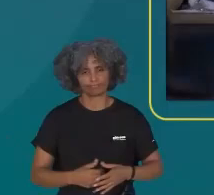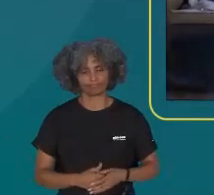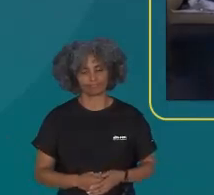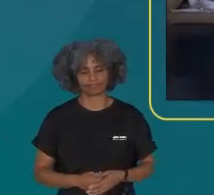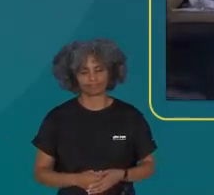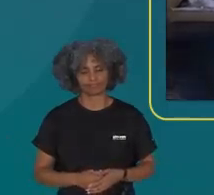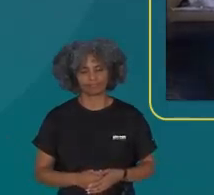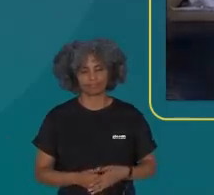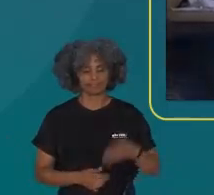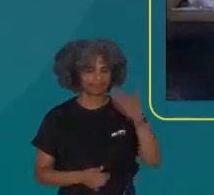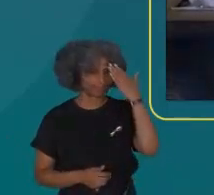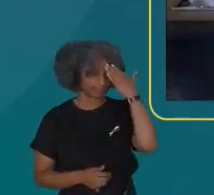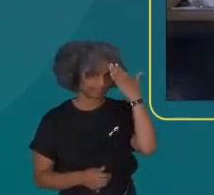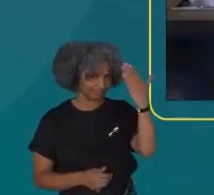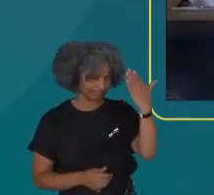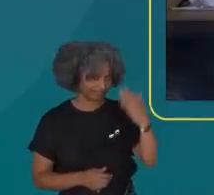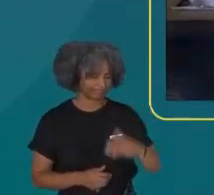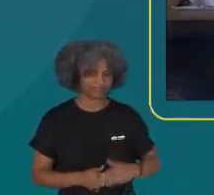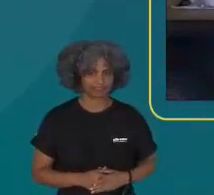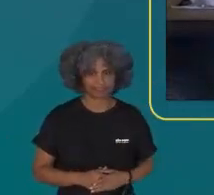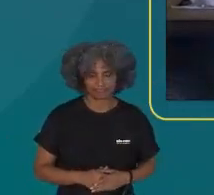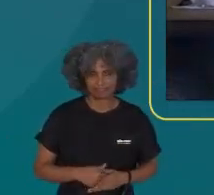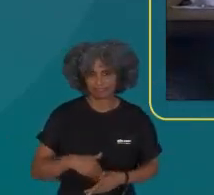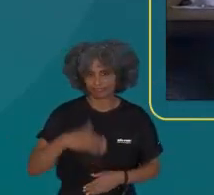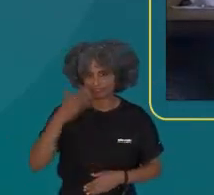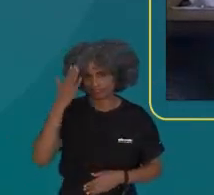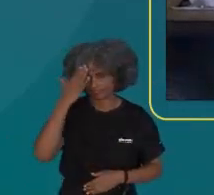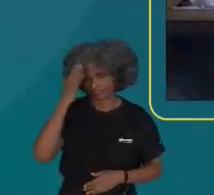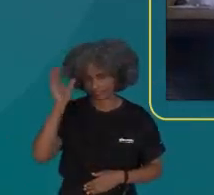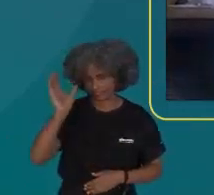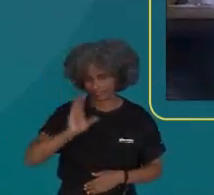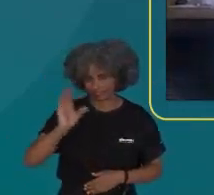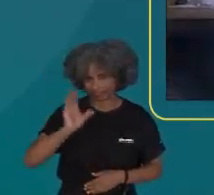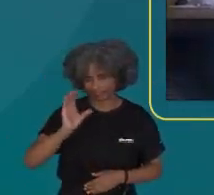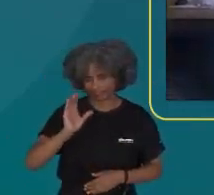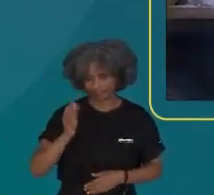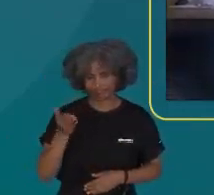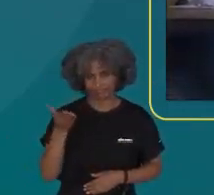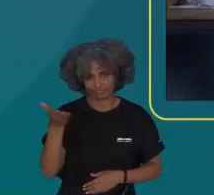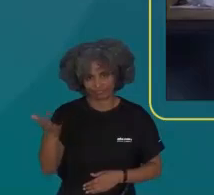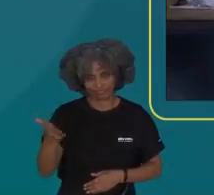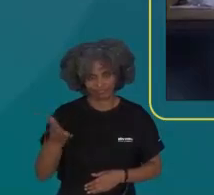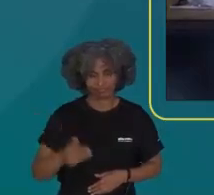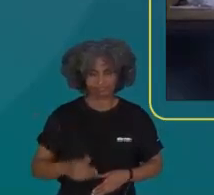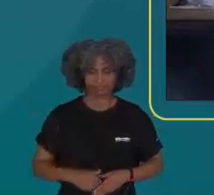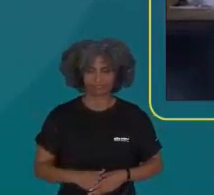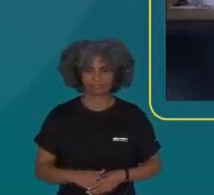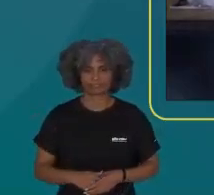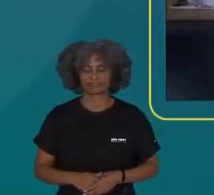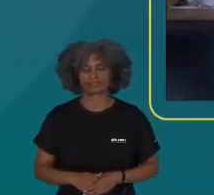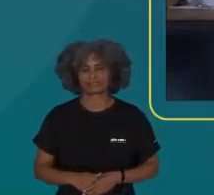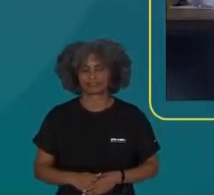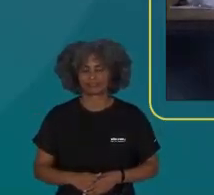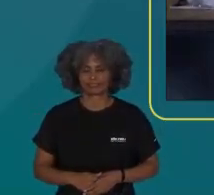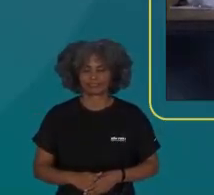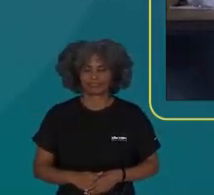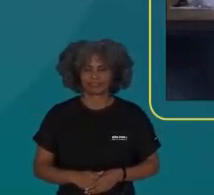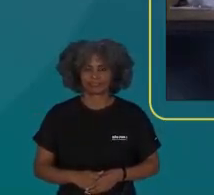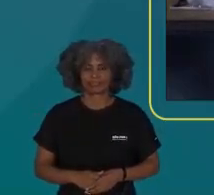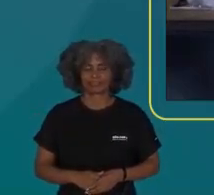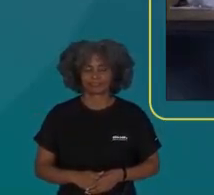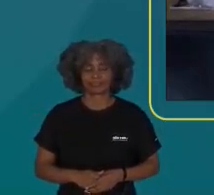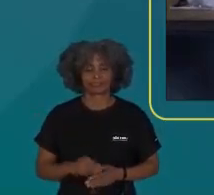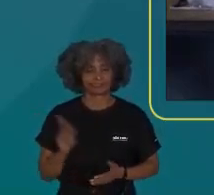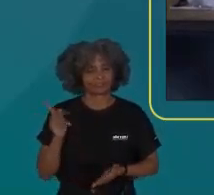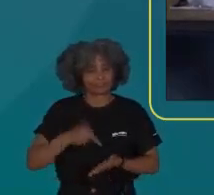Thank you so much. And Curitiba has led in so many ways on the biodiversity front. And lately we hear more and more